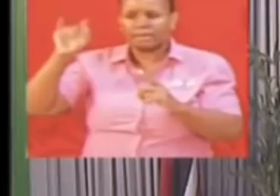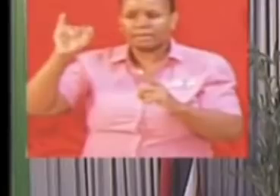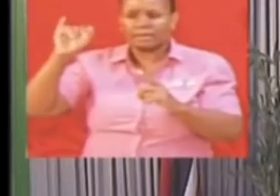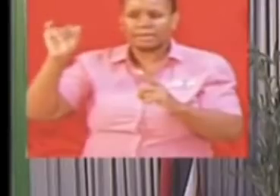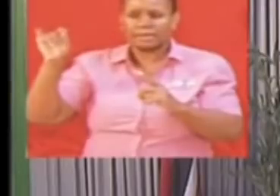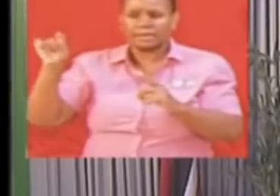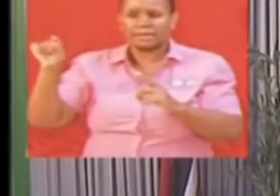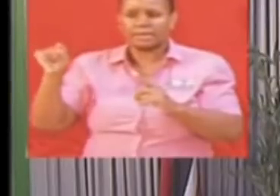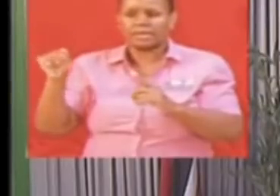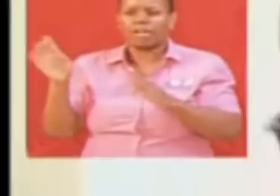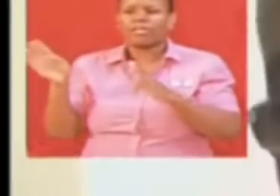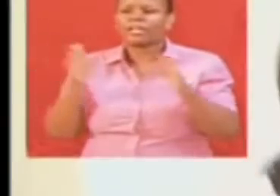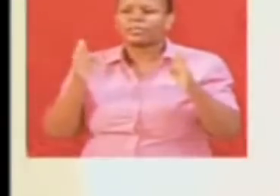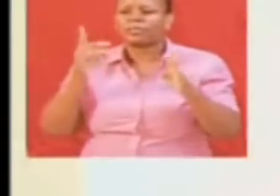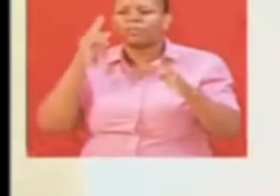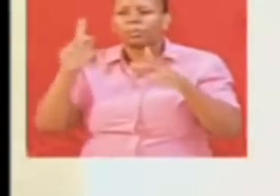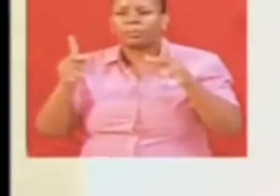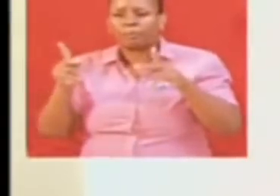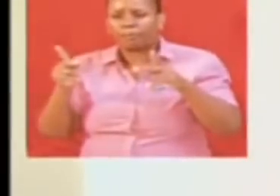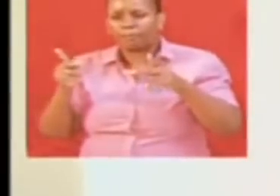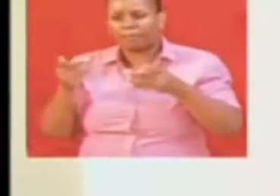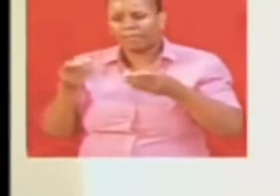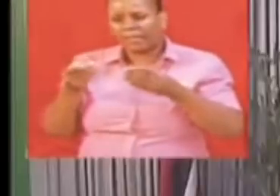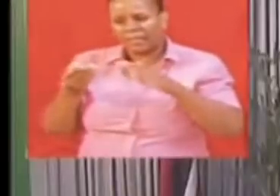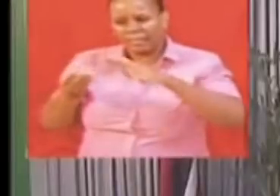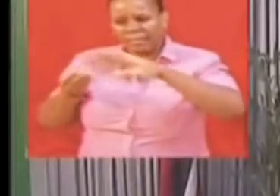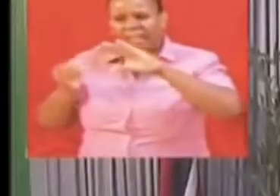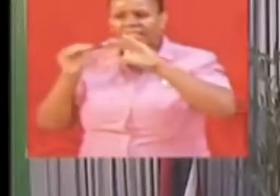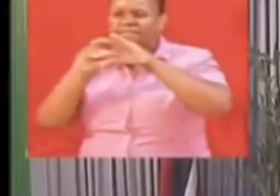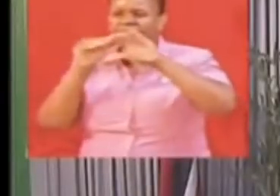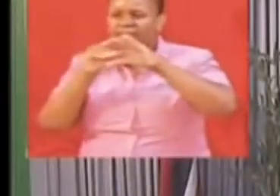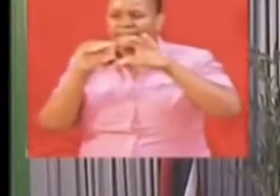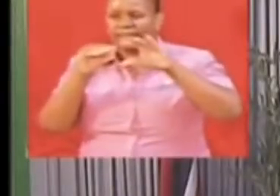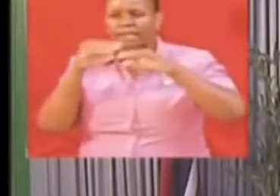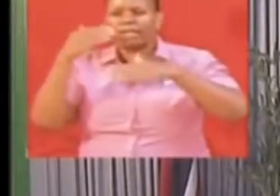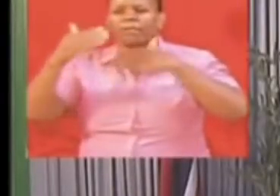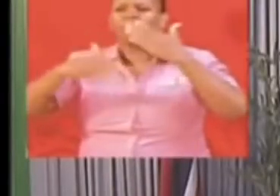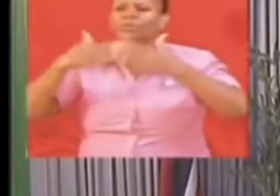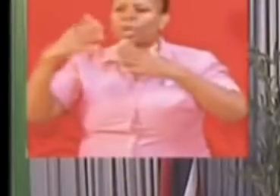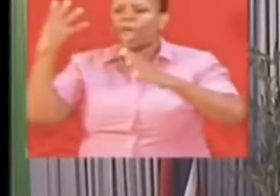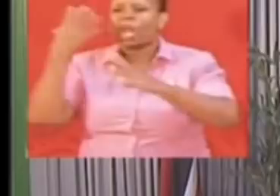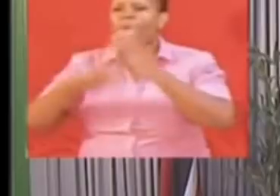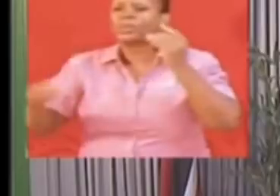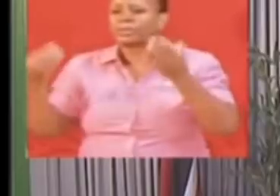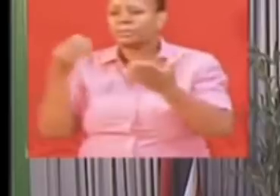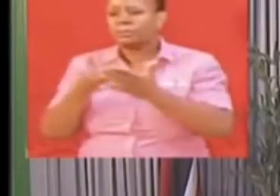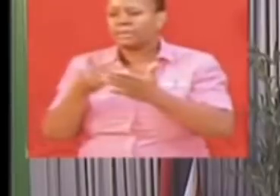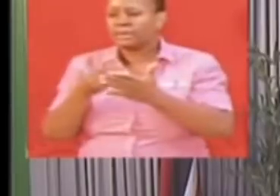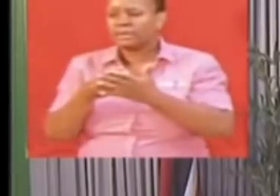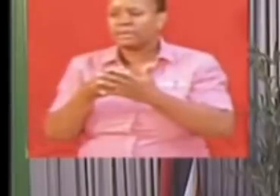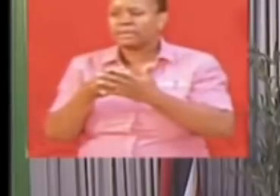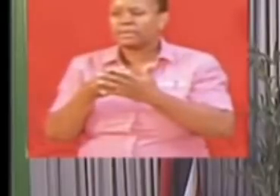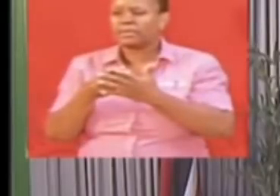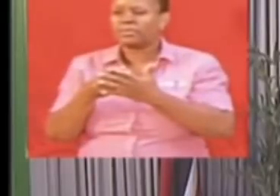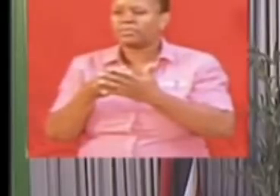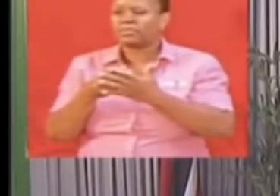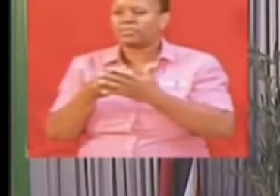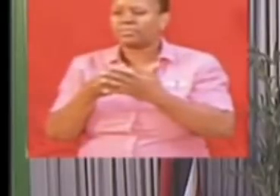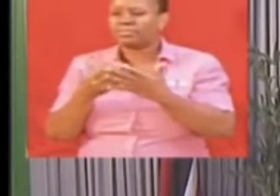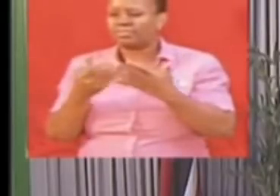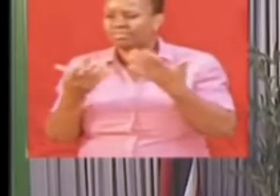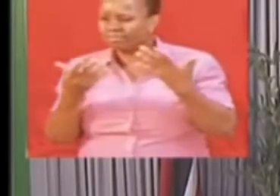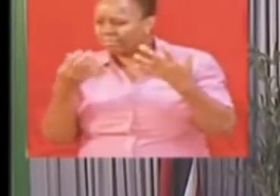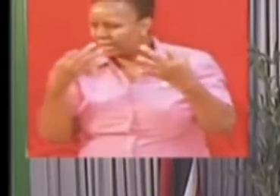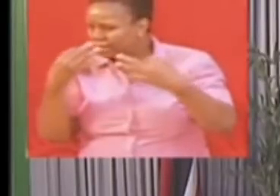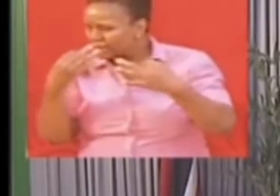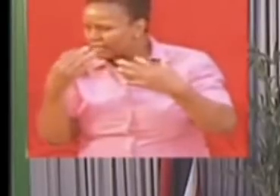Okay. Yeah, so when you would have seen the graph, the dotted line again would have shown the 7-day